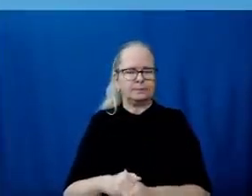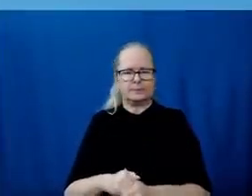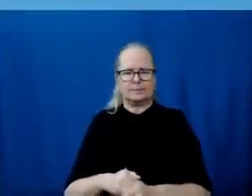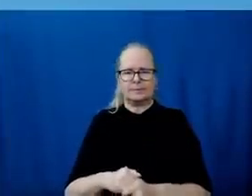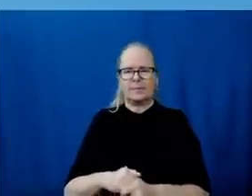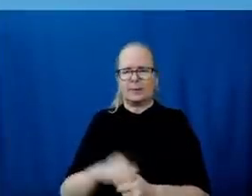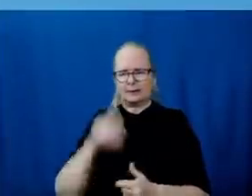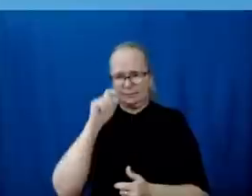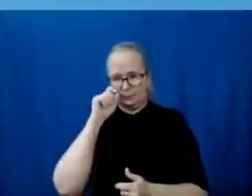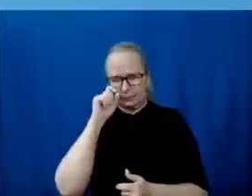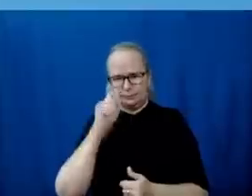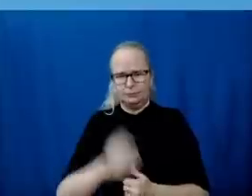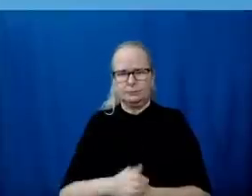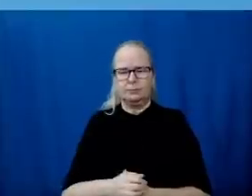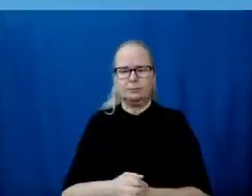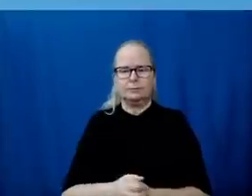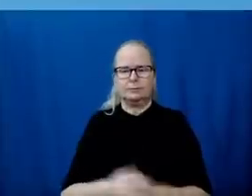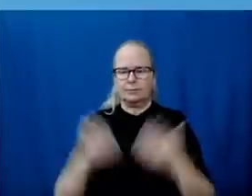That'd be good.